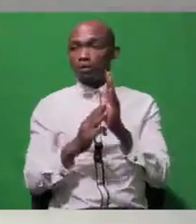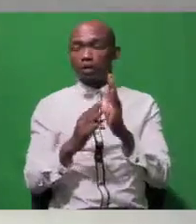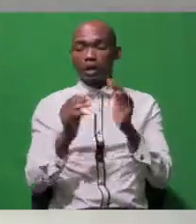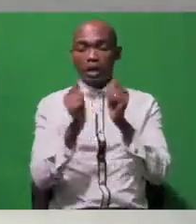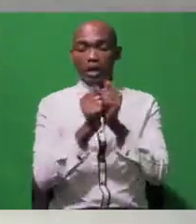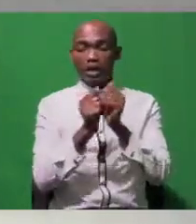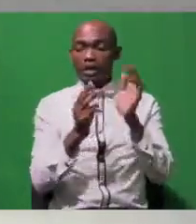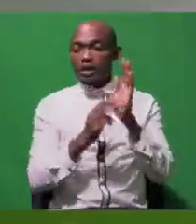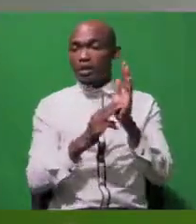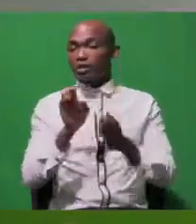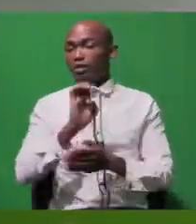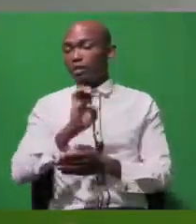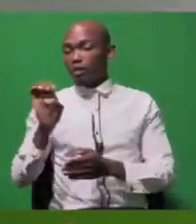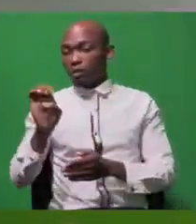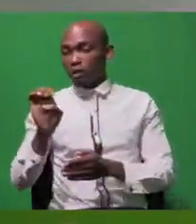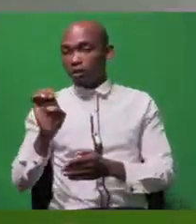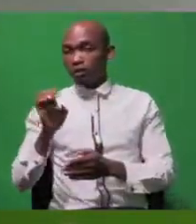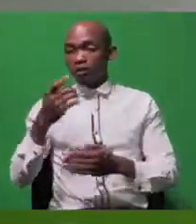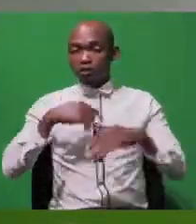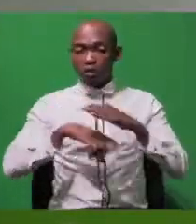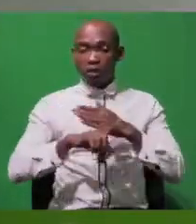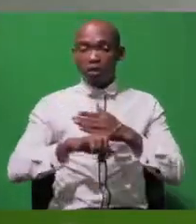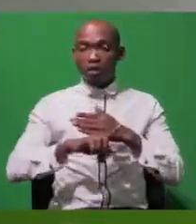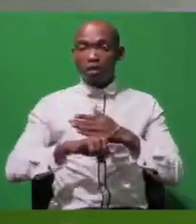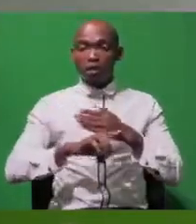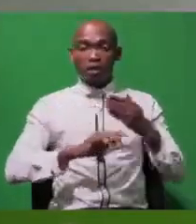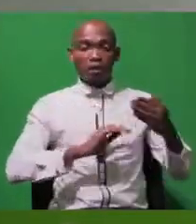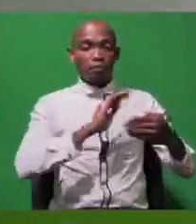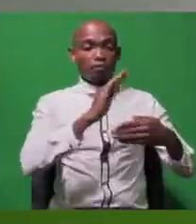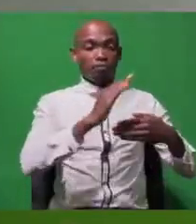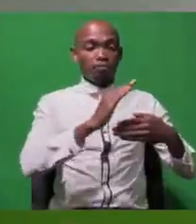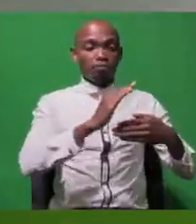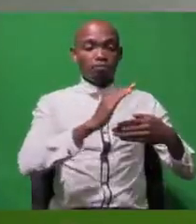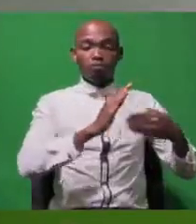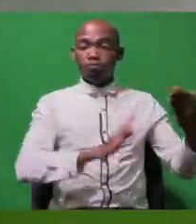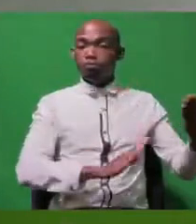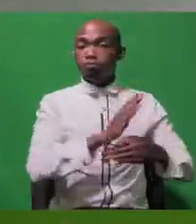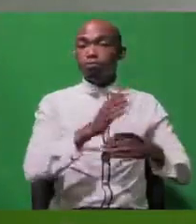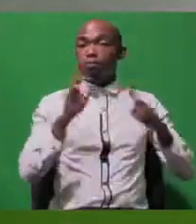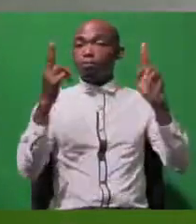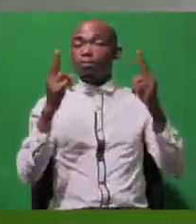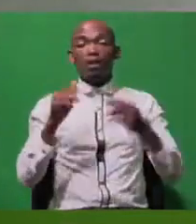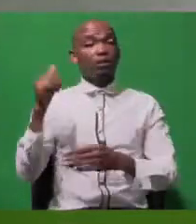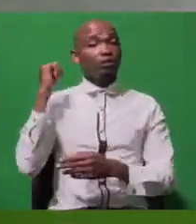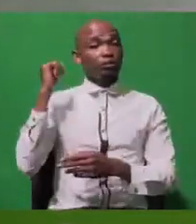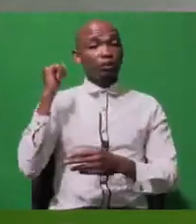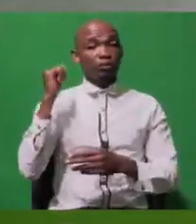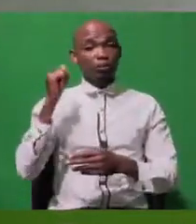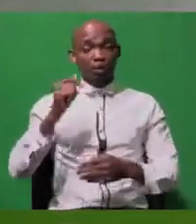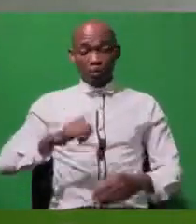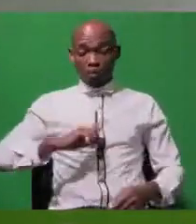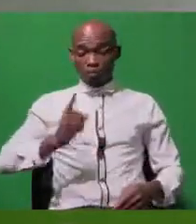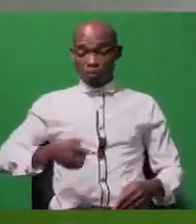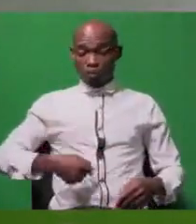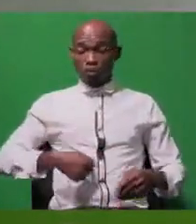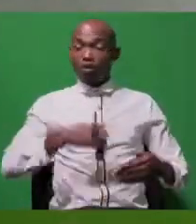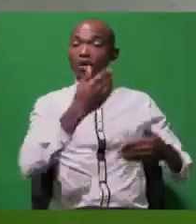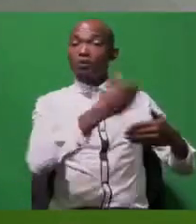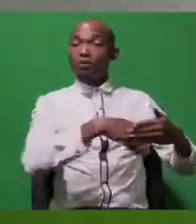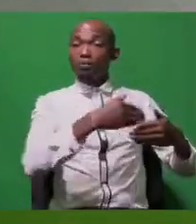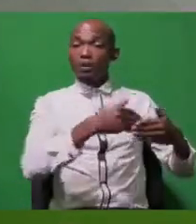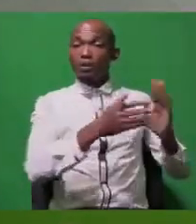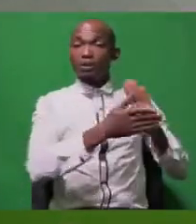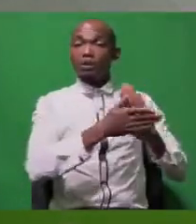I think you remember that at the previous lesson, when the owner of the business start